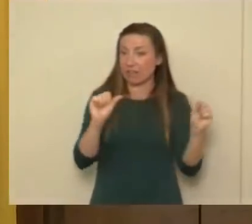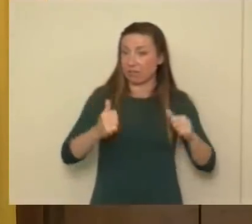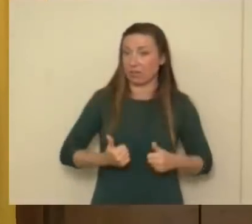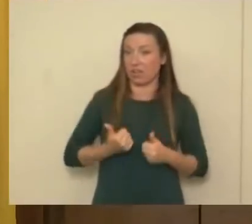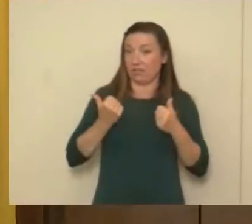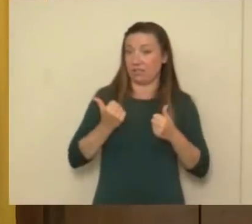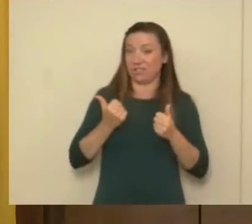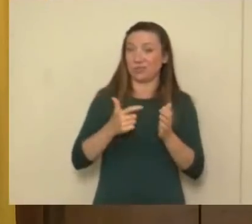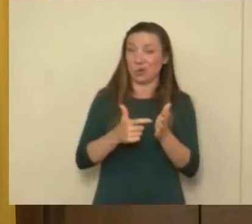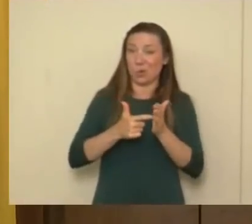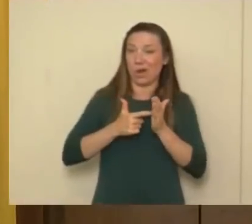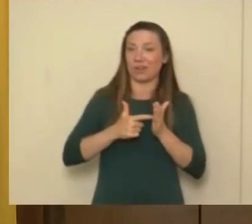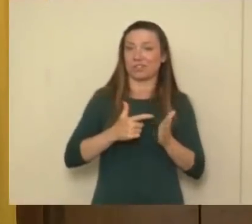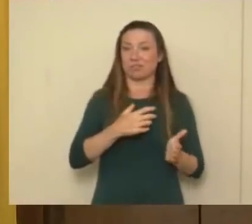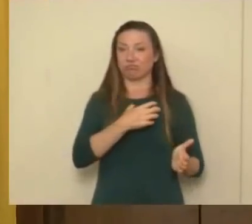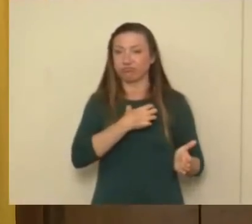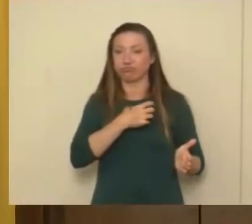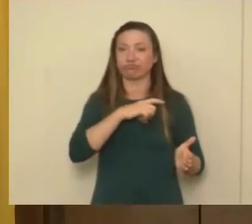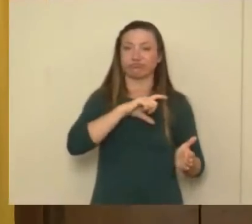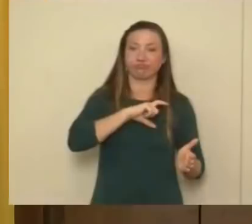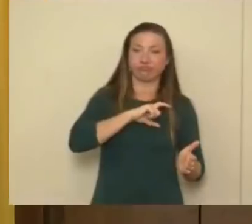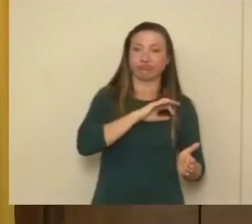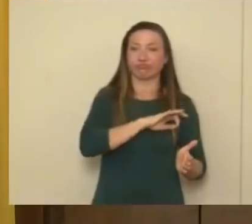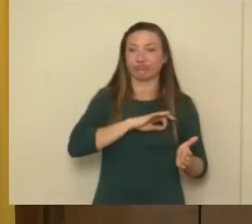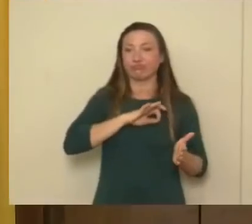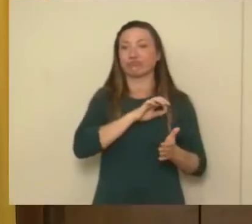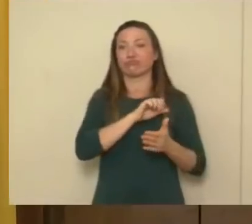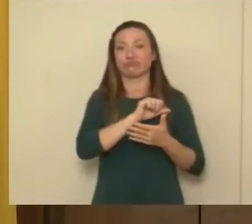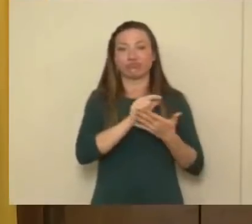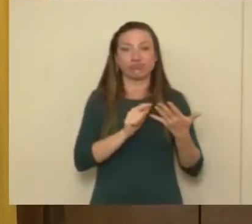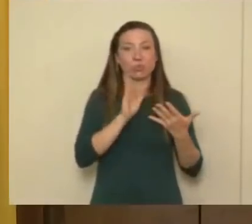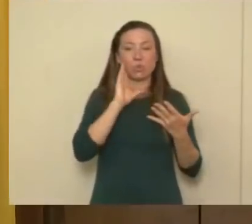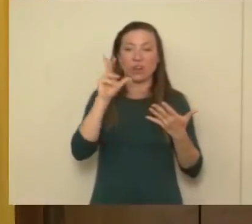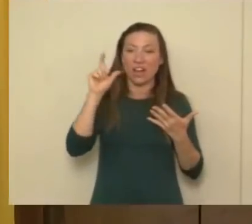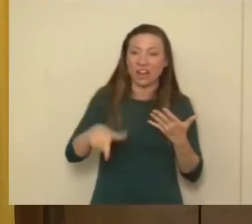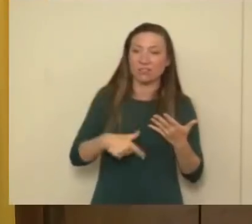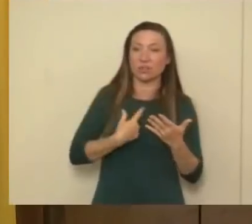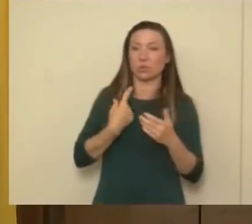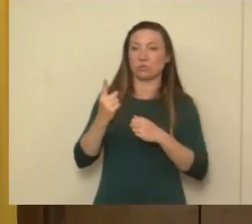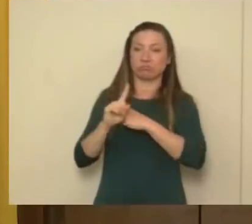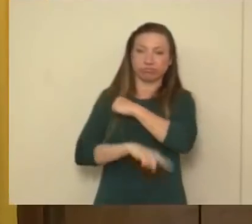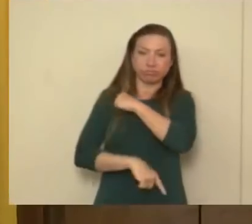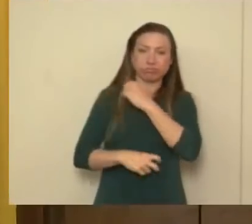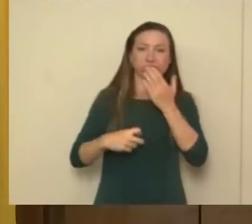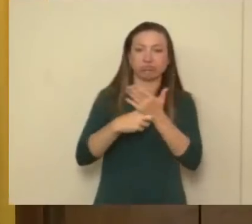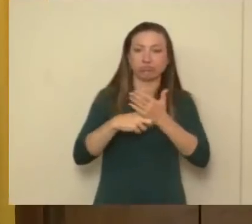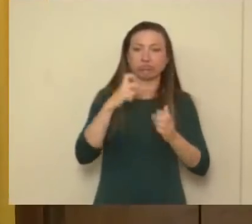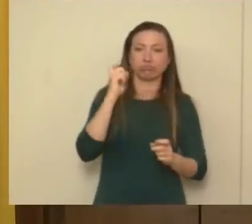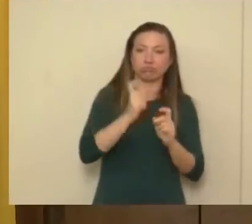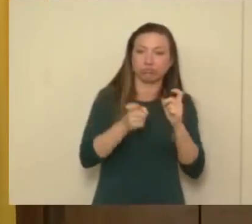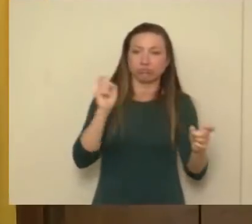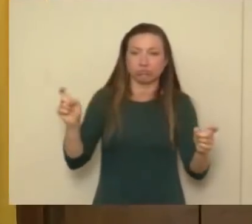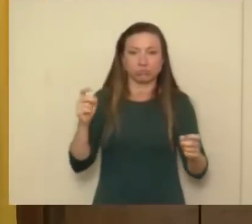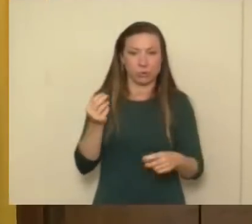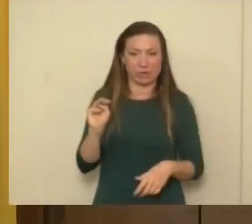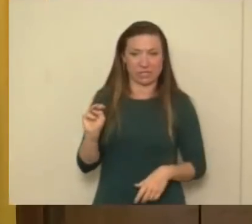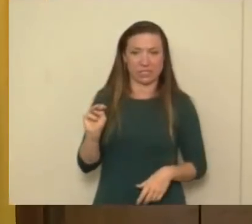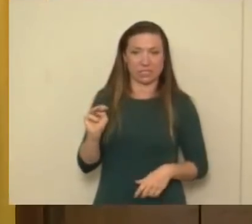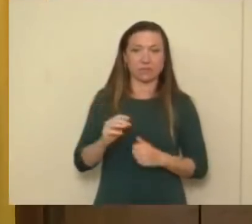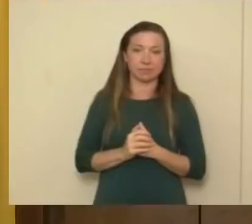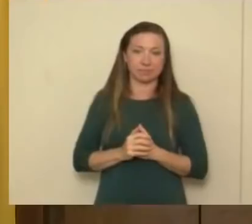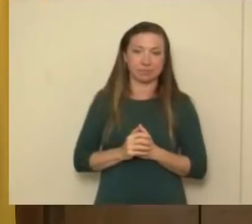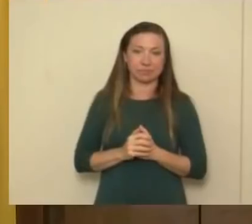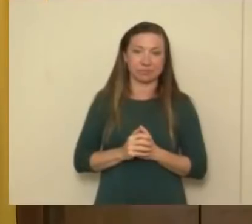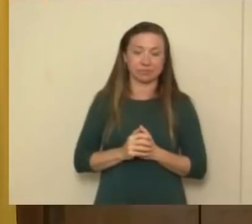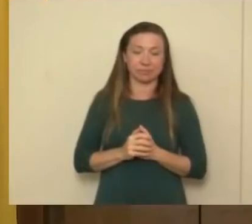enforcement folks, our police officers, men and women, are going to have to cite New Mexicans because they aren't doing it. I'm going to call Walgreens, and we have talked to many